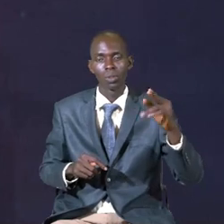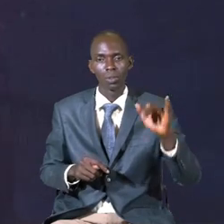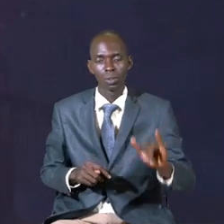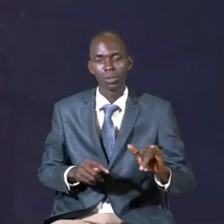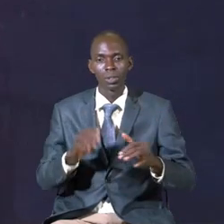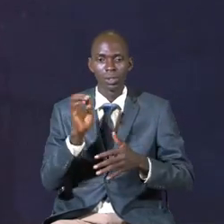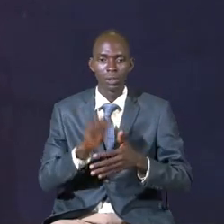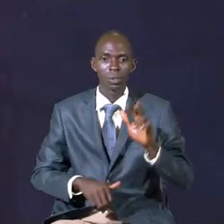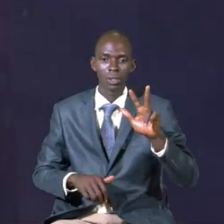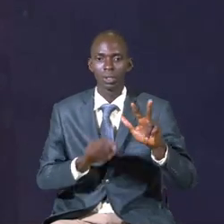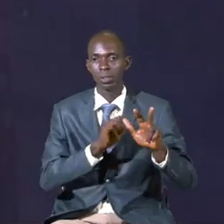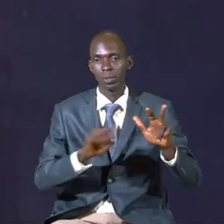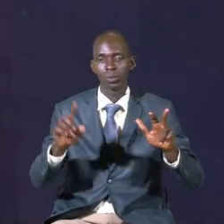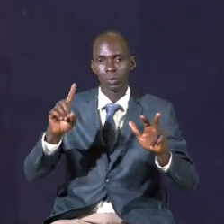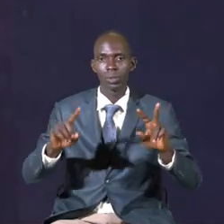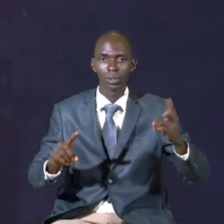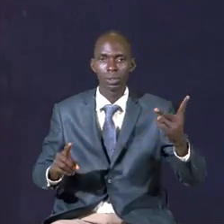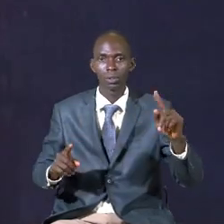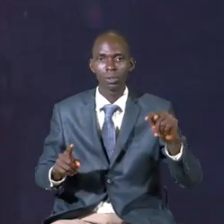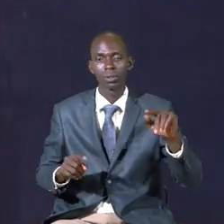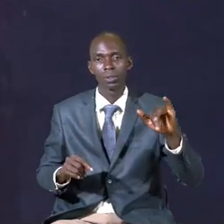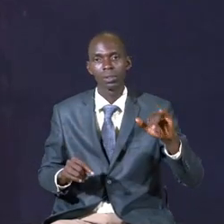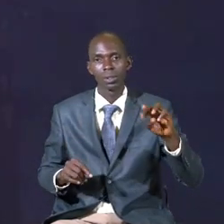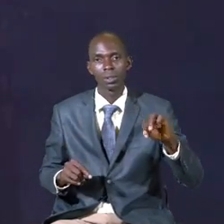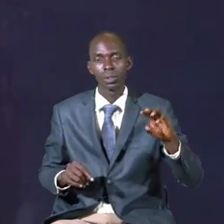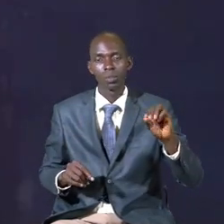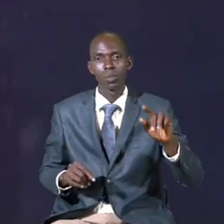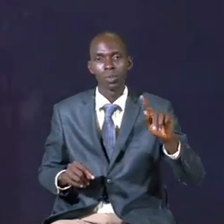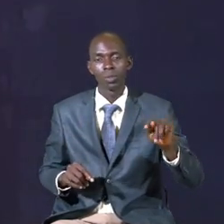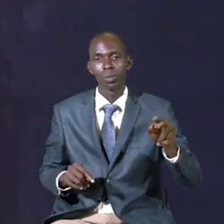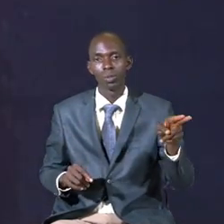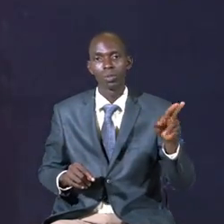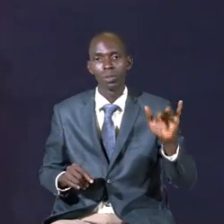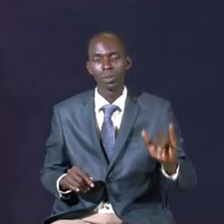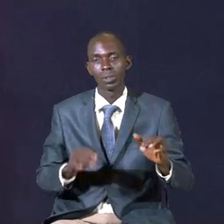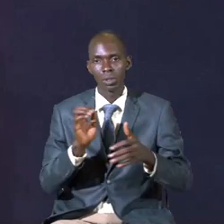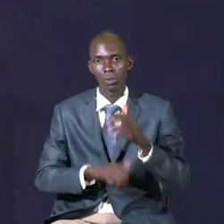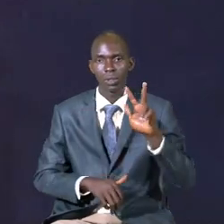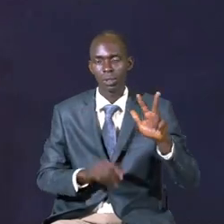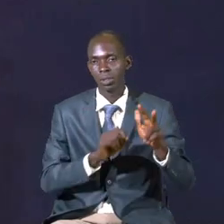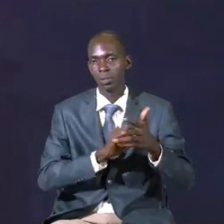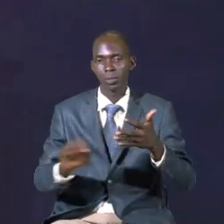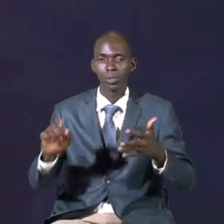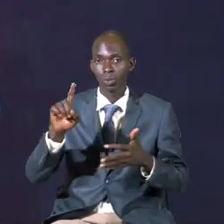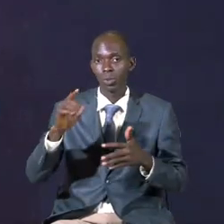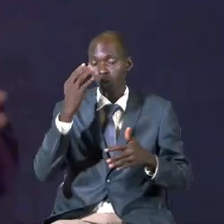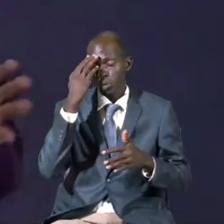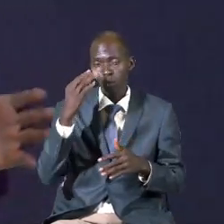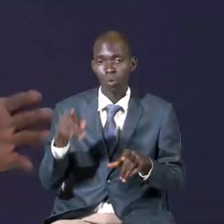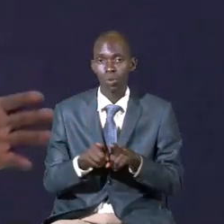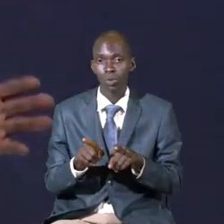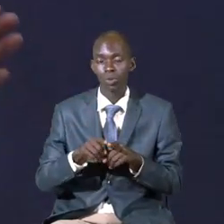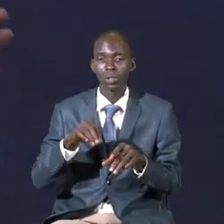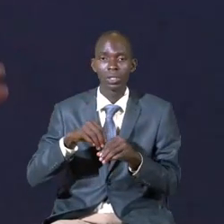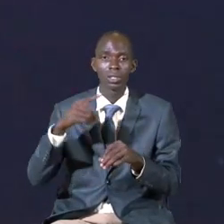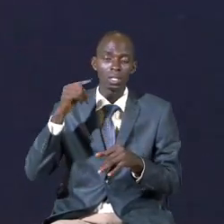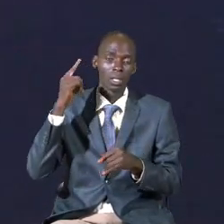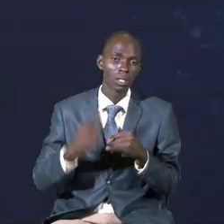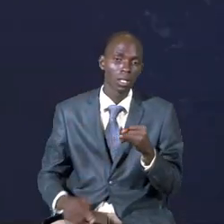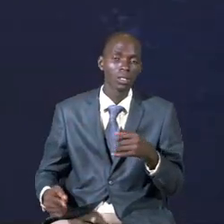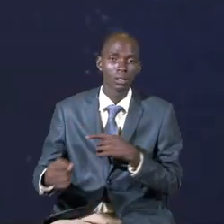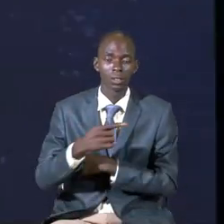verse one let's know also that in the last days pray those times